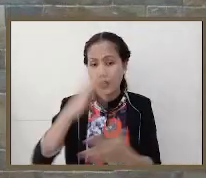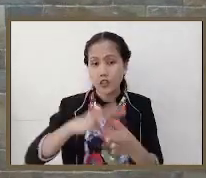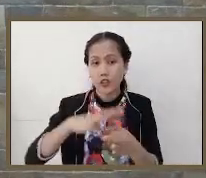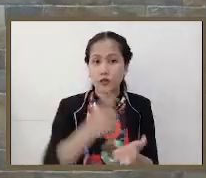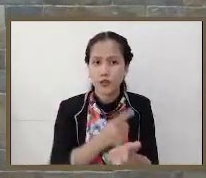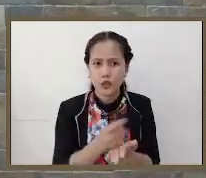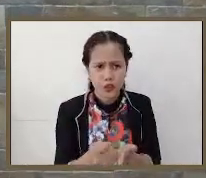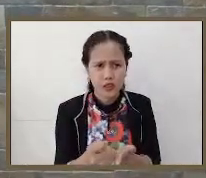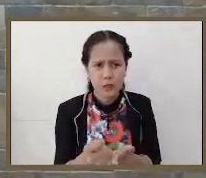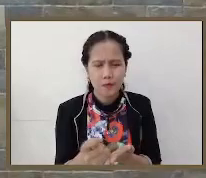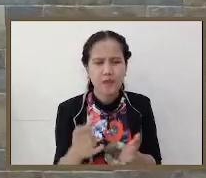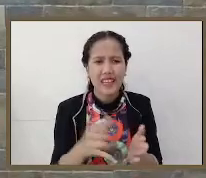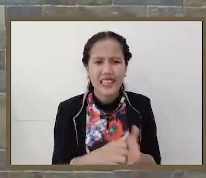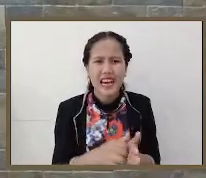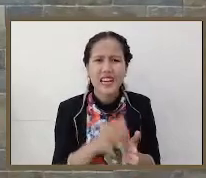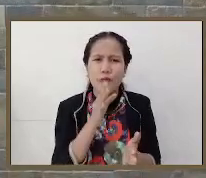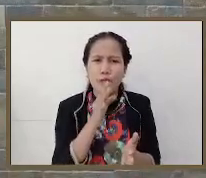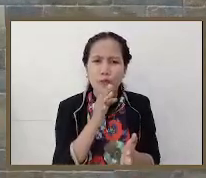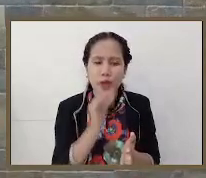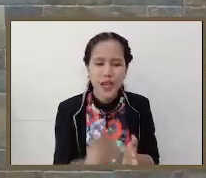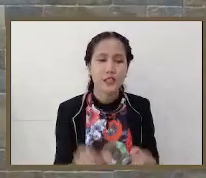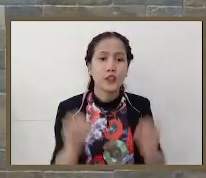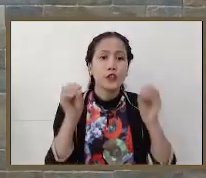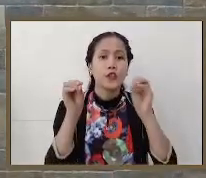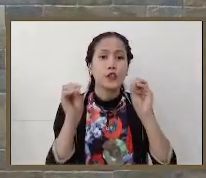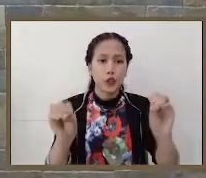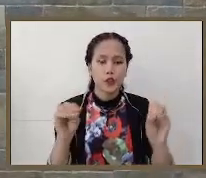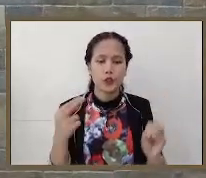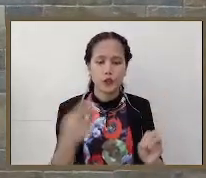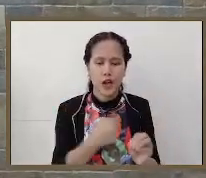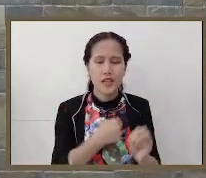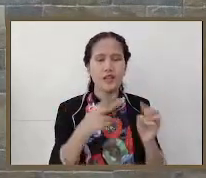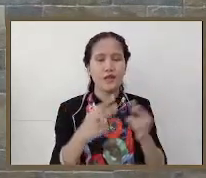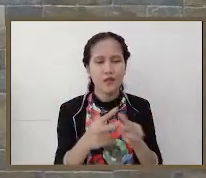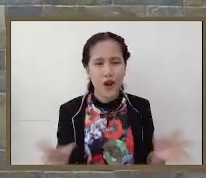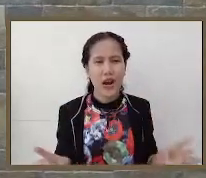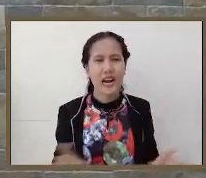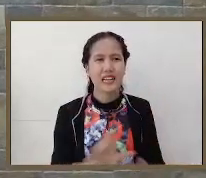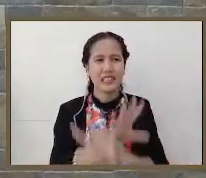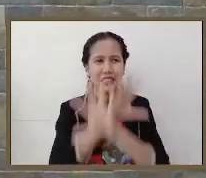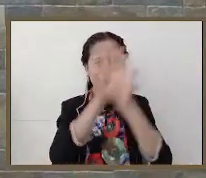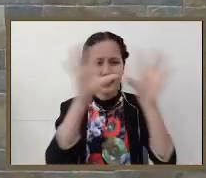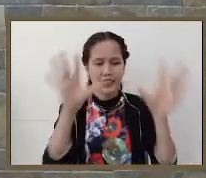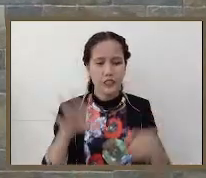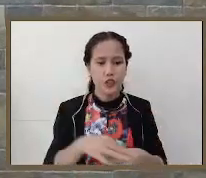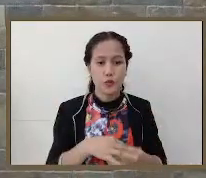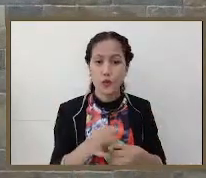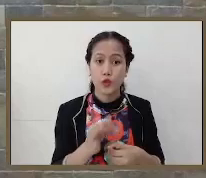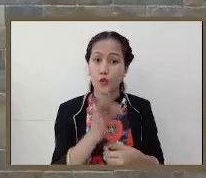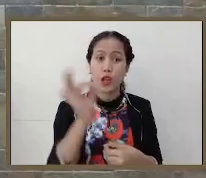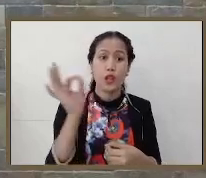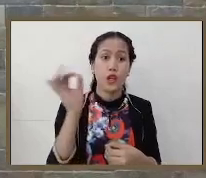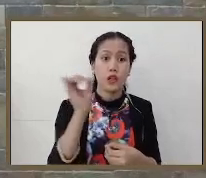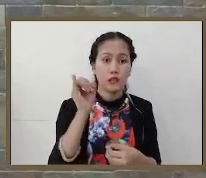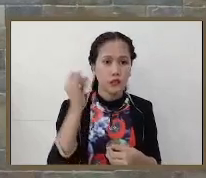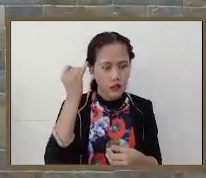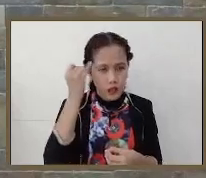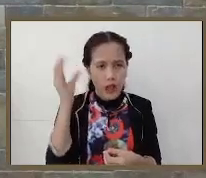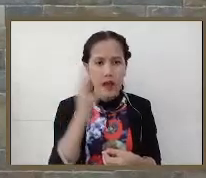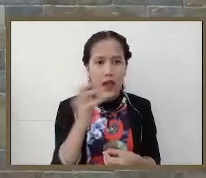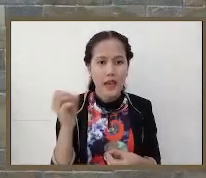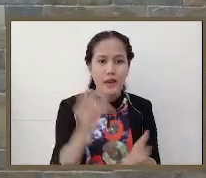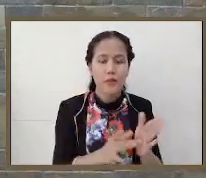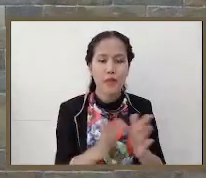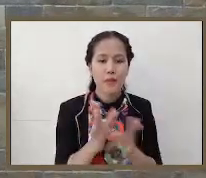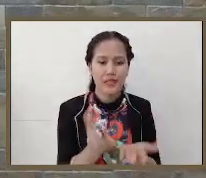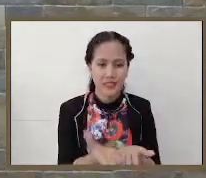is being taught to us clearly, spiritually, intellectually, and biblically. Maliwanag